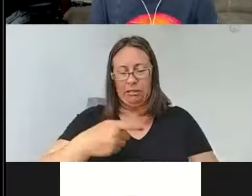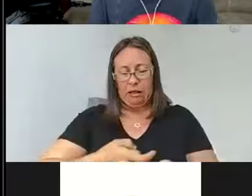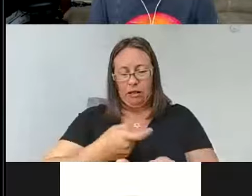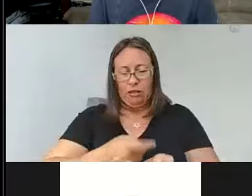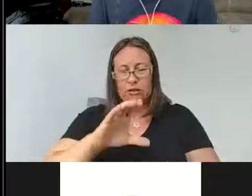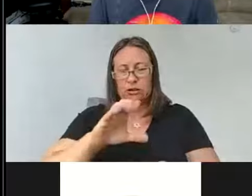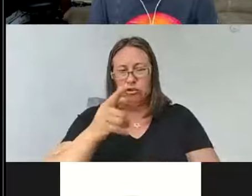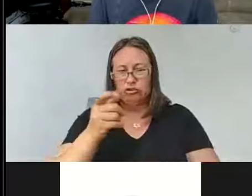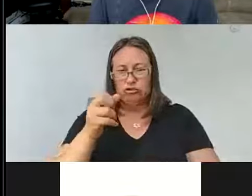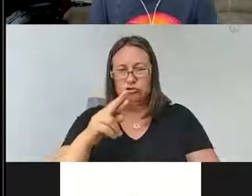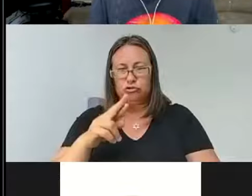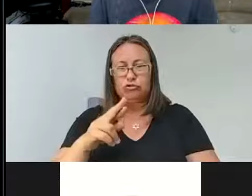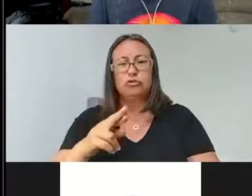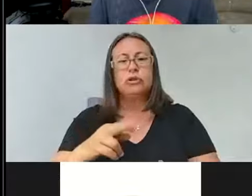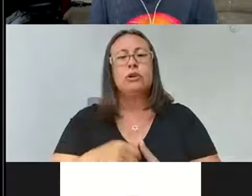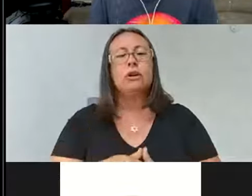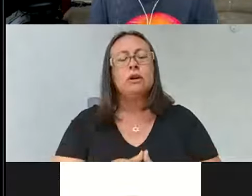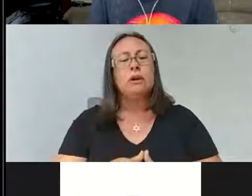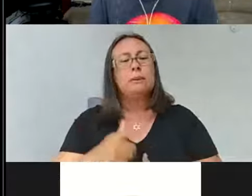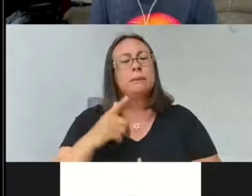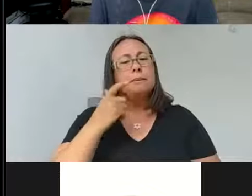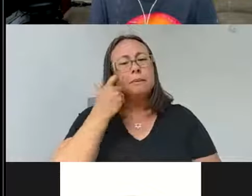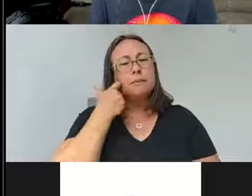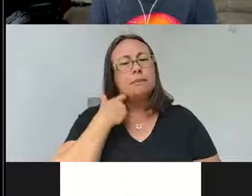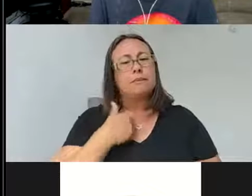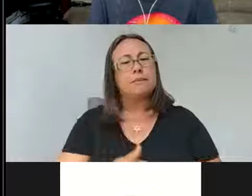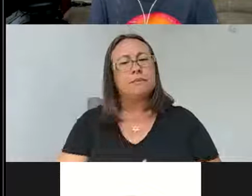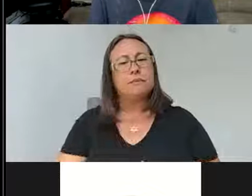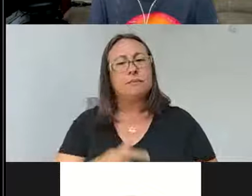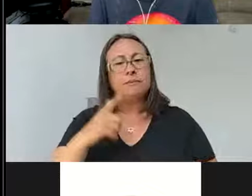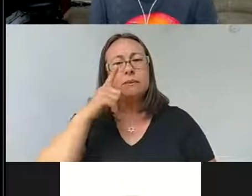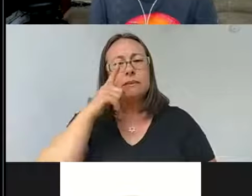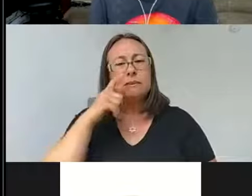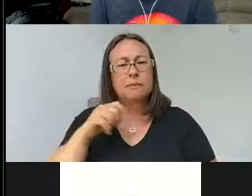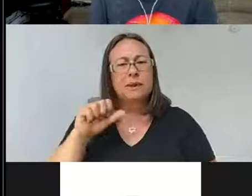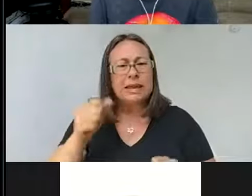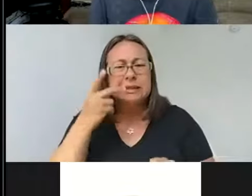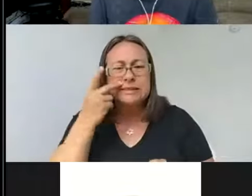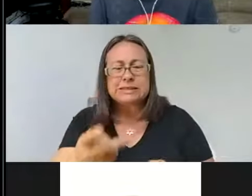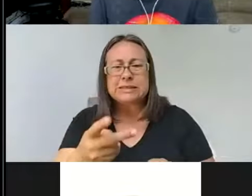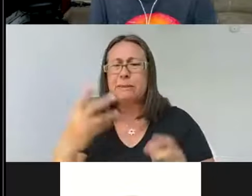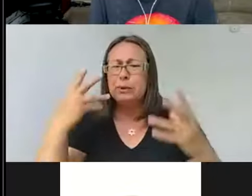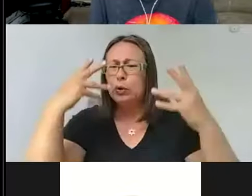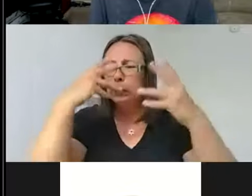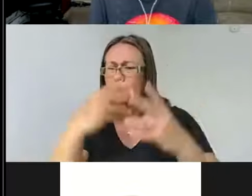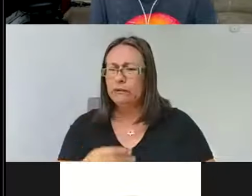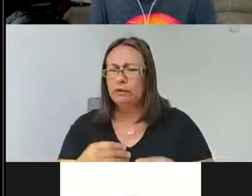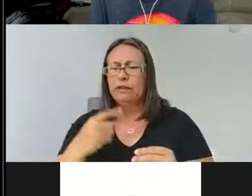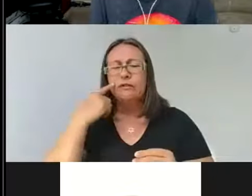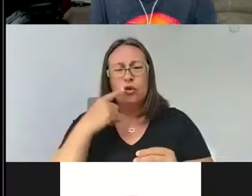wanted to go somewhere warm because Wisconsin is incredibly cold. You can see from the picture, it's beautiful for a couple of